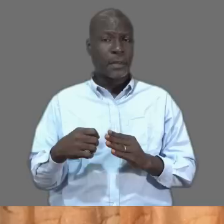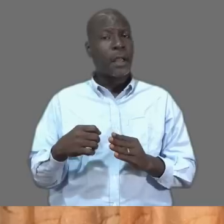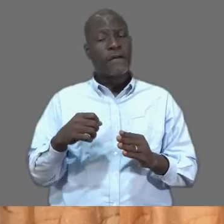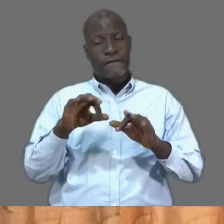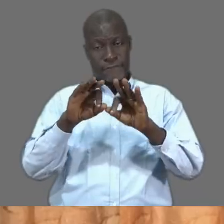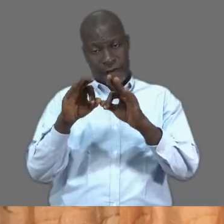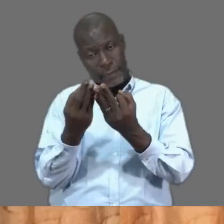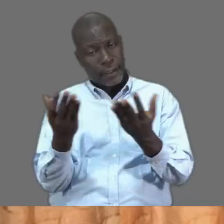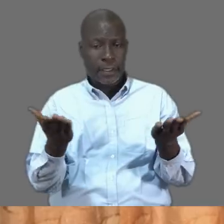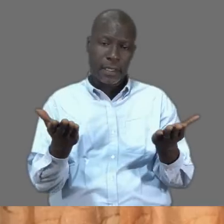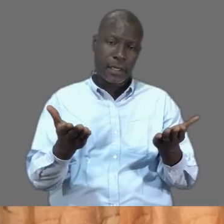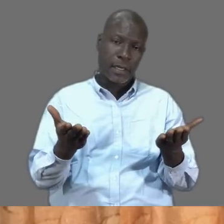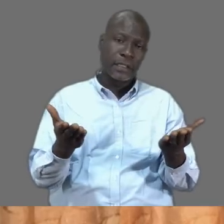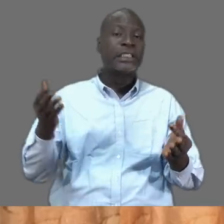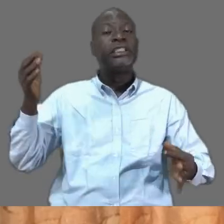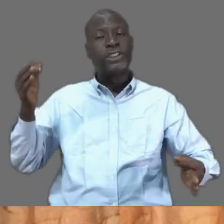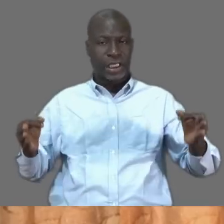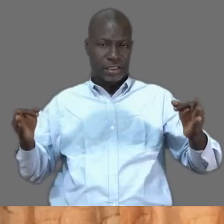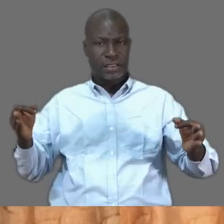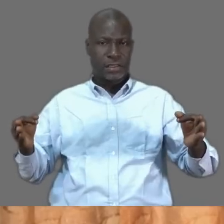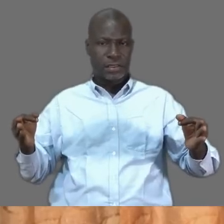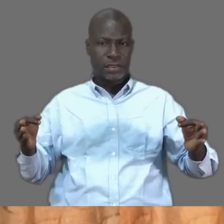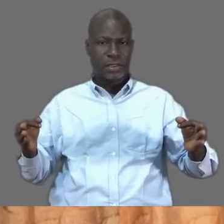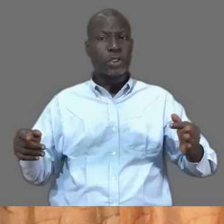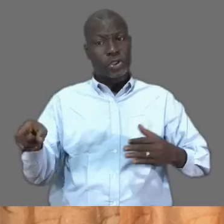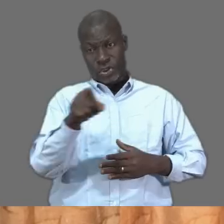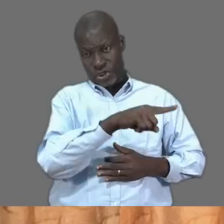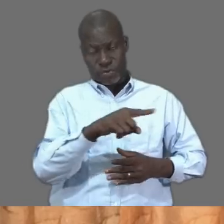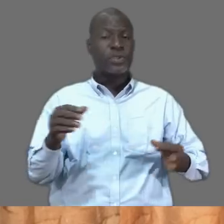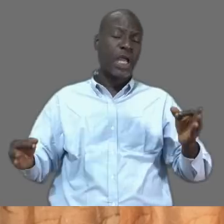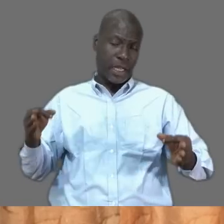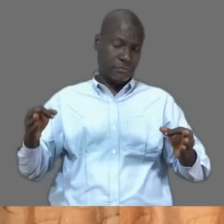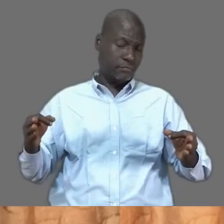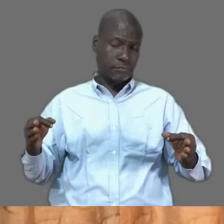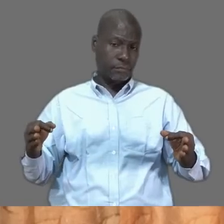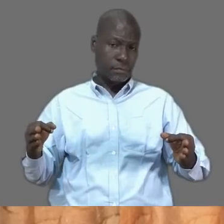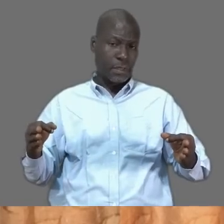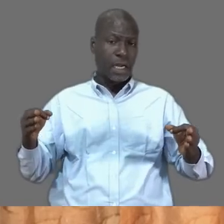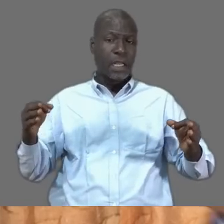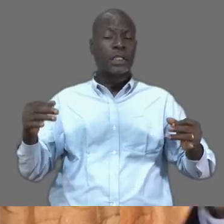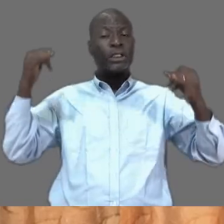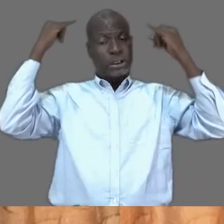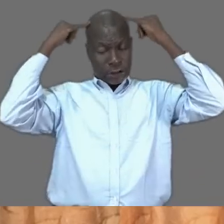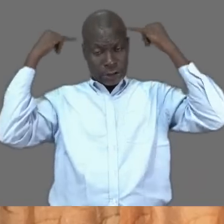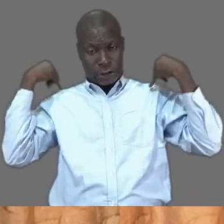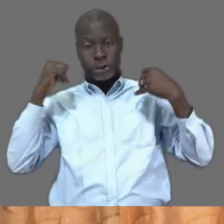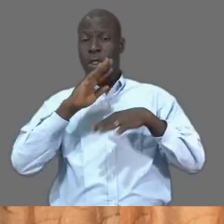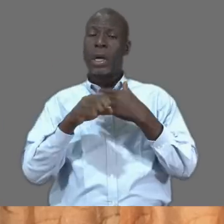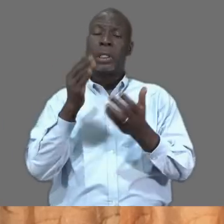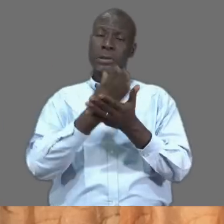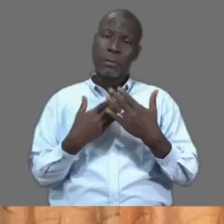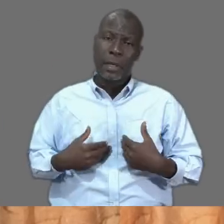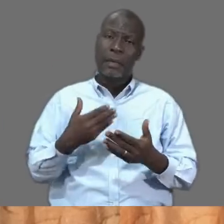Abusu ya fo, atemwa fo judges. Amuna mubu ateng. Abranti ya nako wia bodye edro